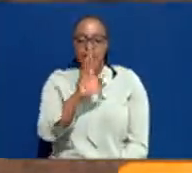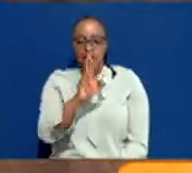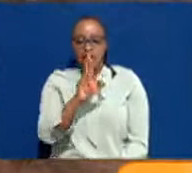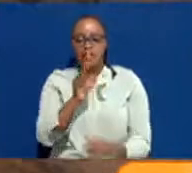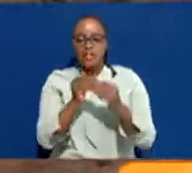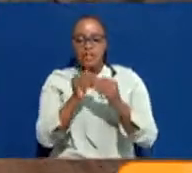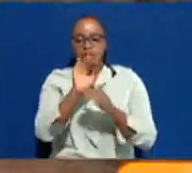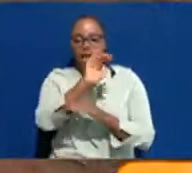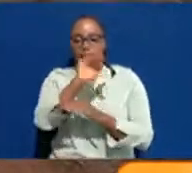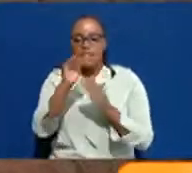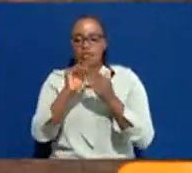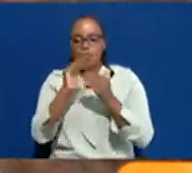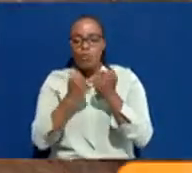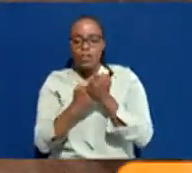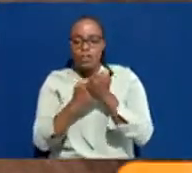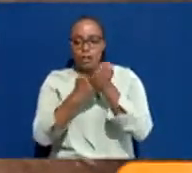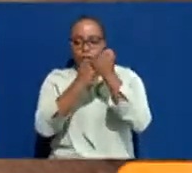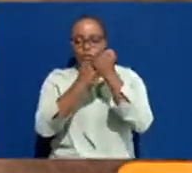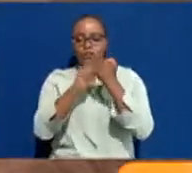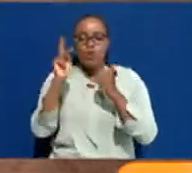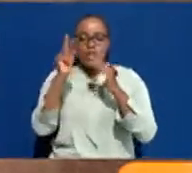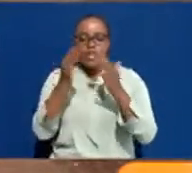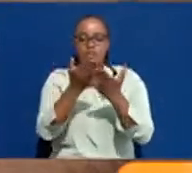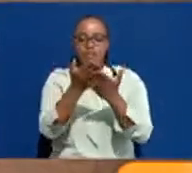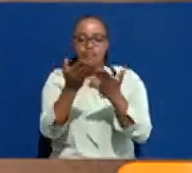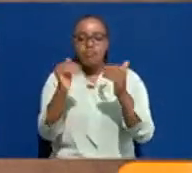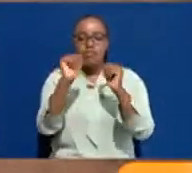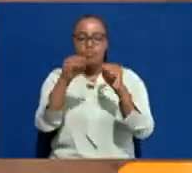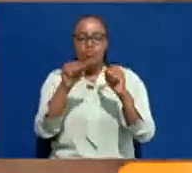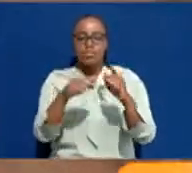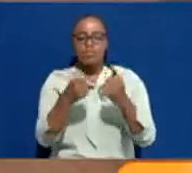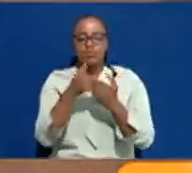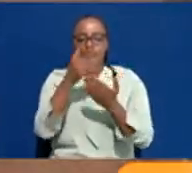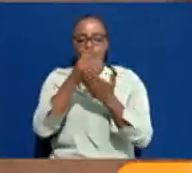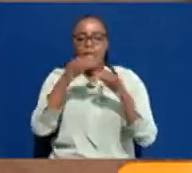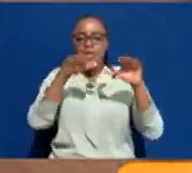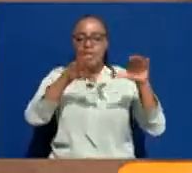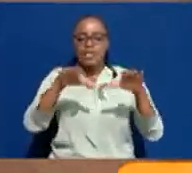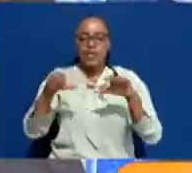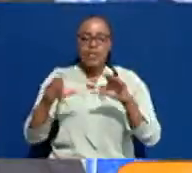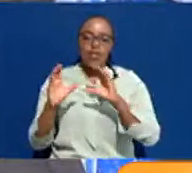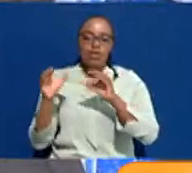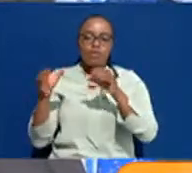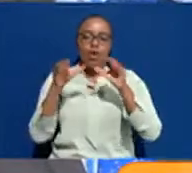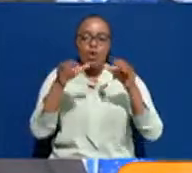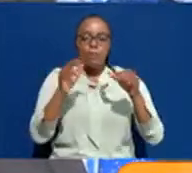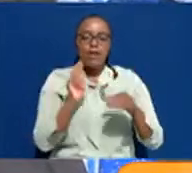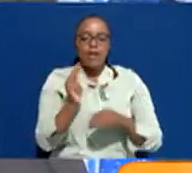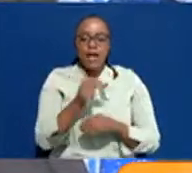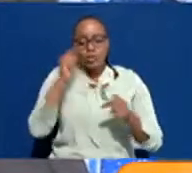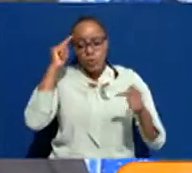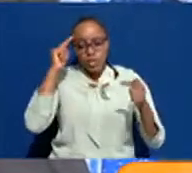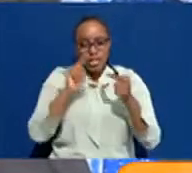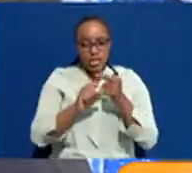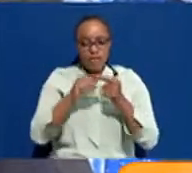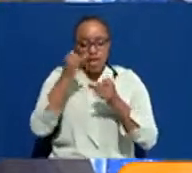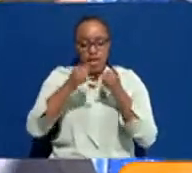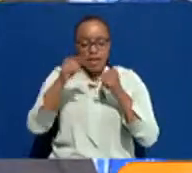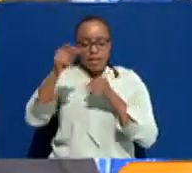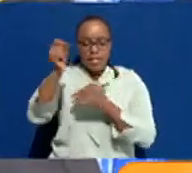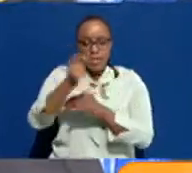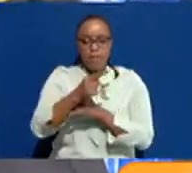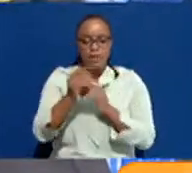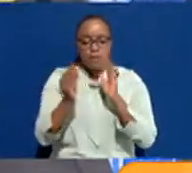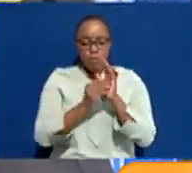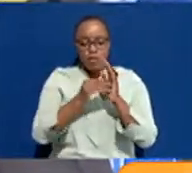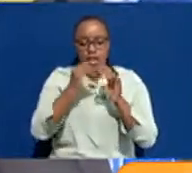calls for more support from Kenyans of goodwill to alleviate the suffering of affected communities. We are targeting a billion by the end of this month, and we'll set